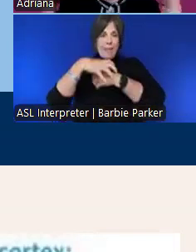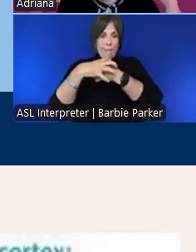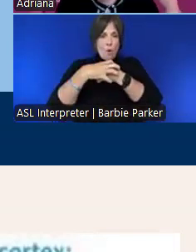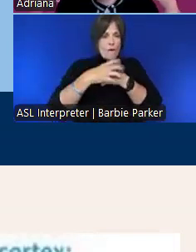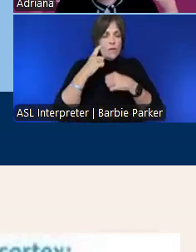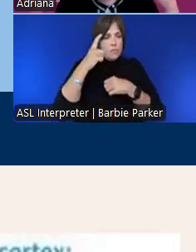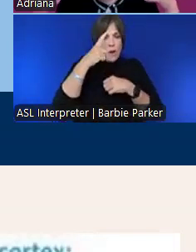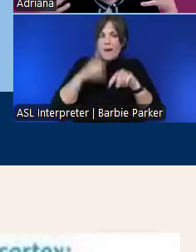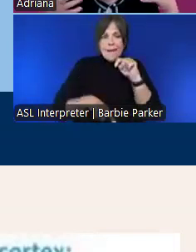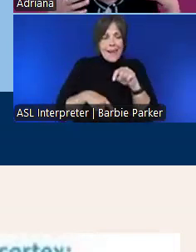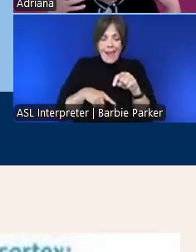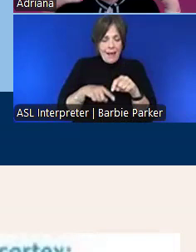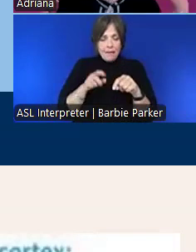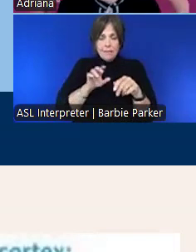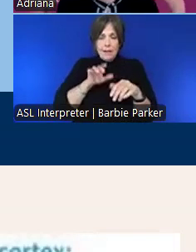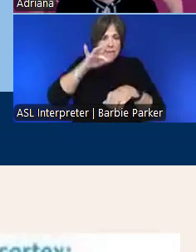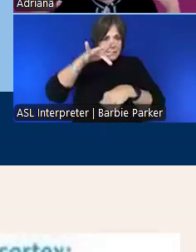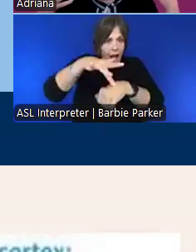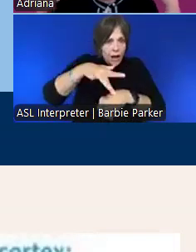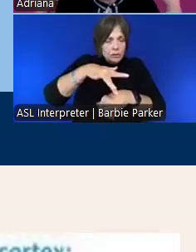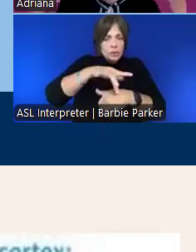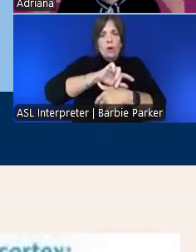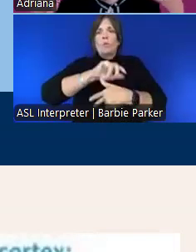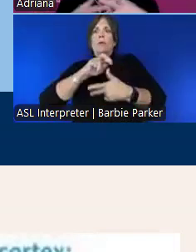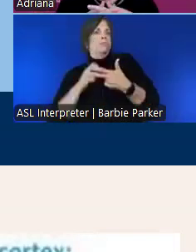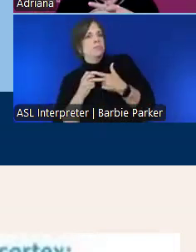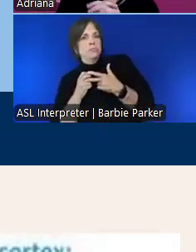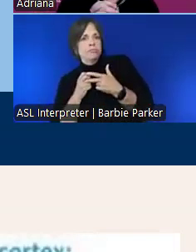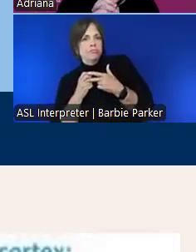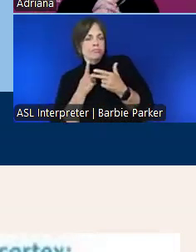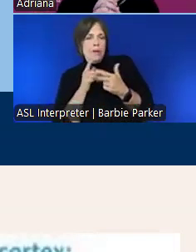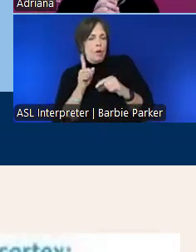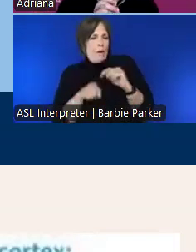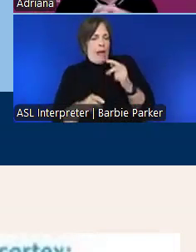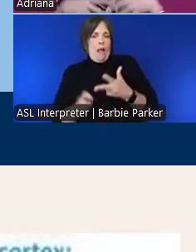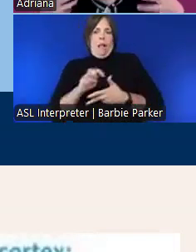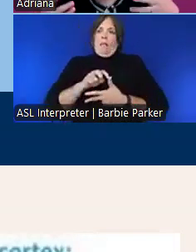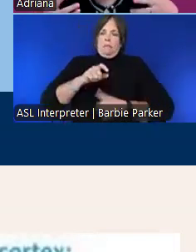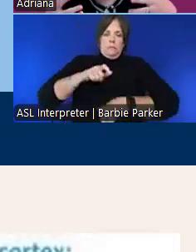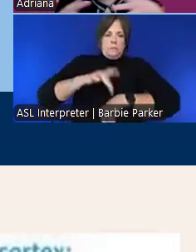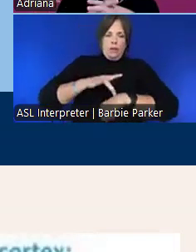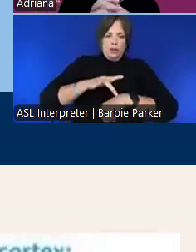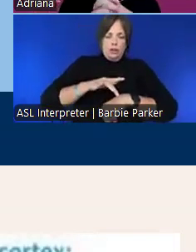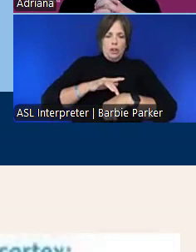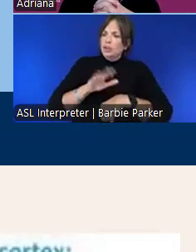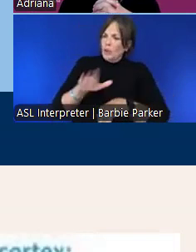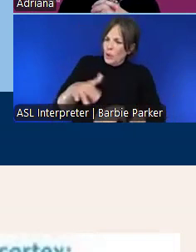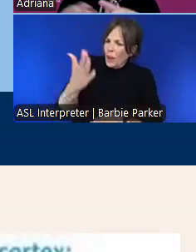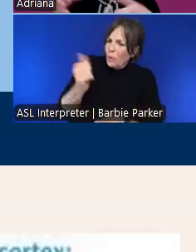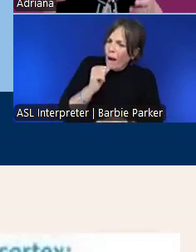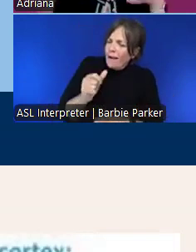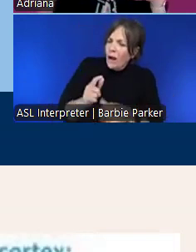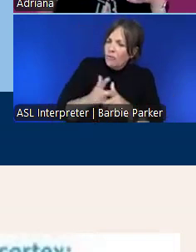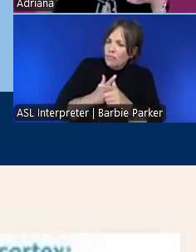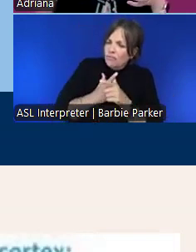why, for example, when people ask, or a survivor who just experienced sexual assault, but why didn't you run? Well, you